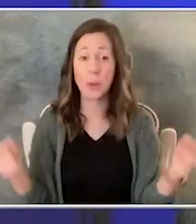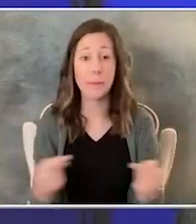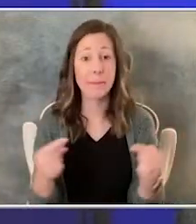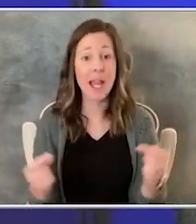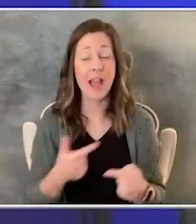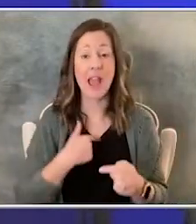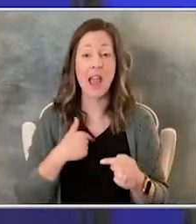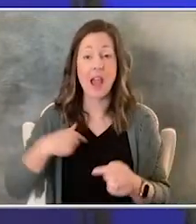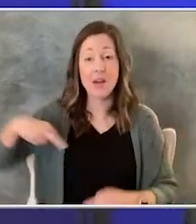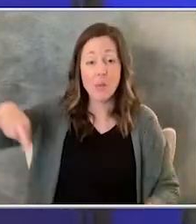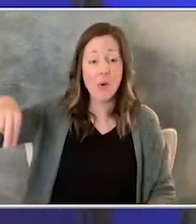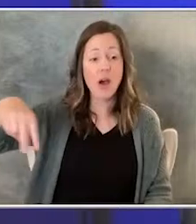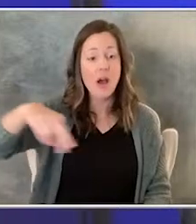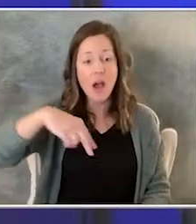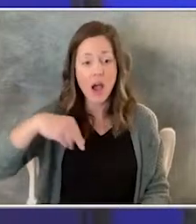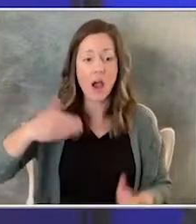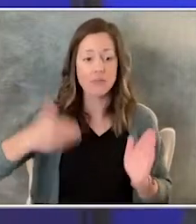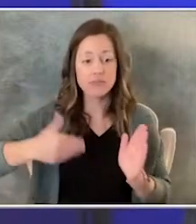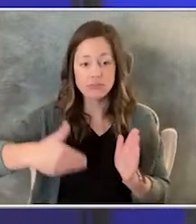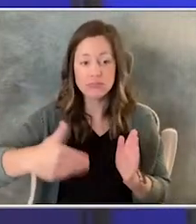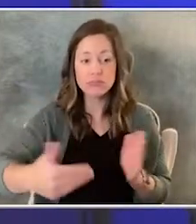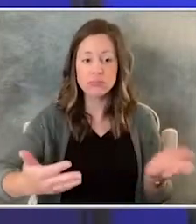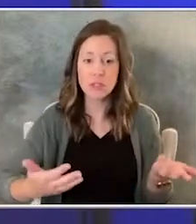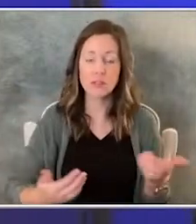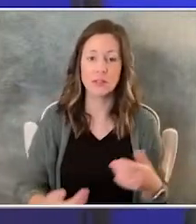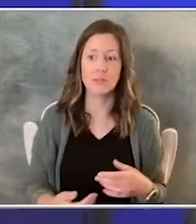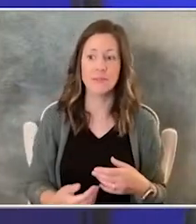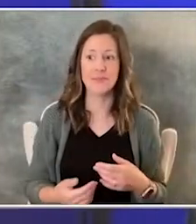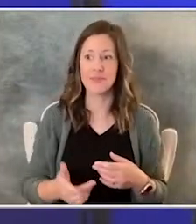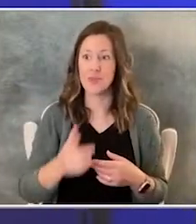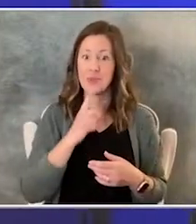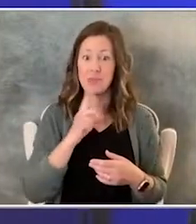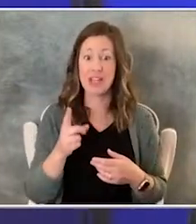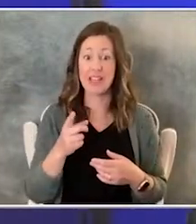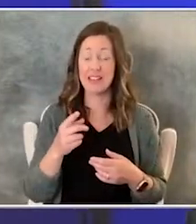the list of possibilities is expansive.